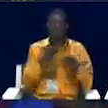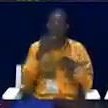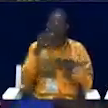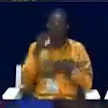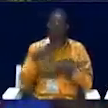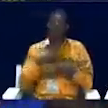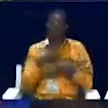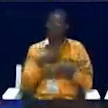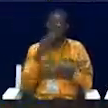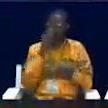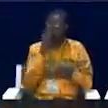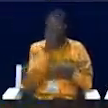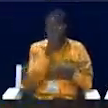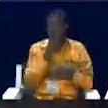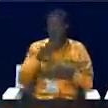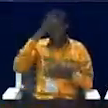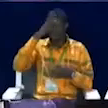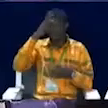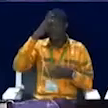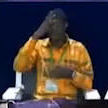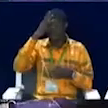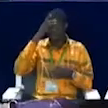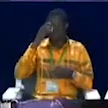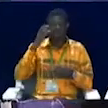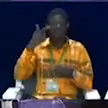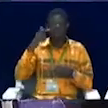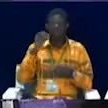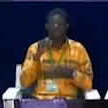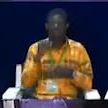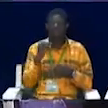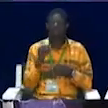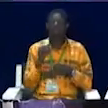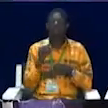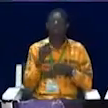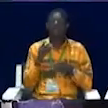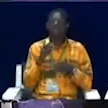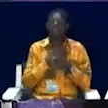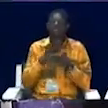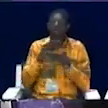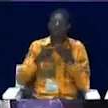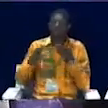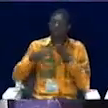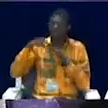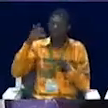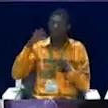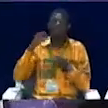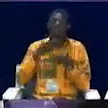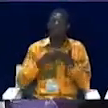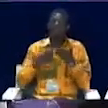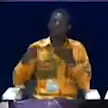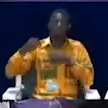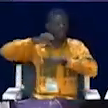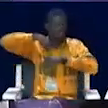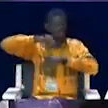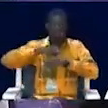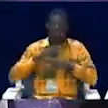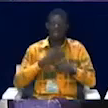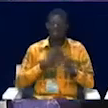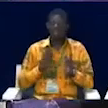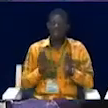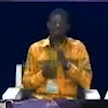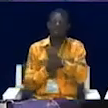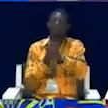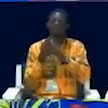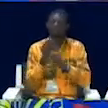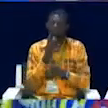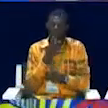wa nu oluwa pastor Gio ti won gbadura si fun wa ati anointing ti won gbadura si fun wa mo wa tele mama omode lo si